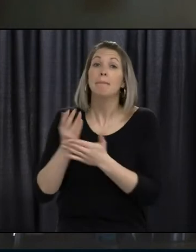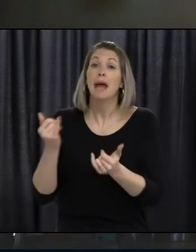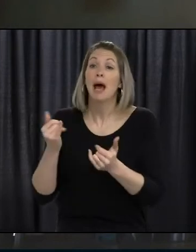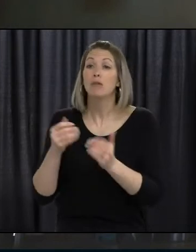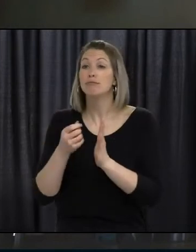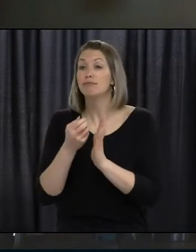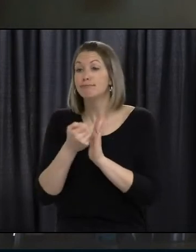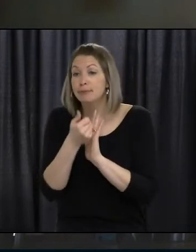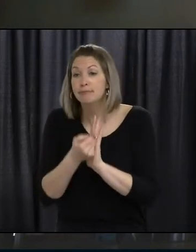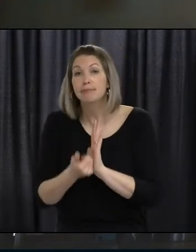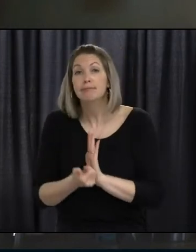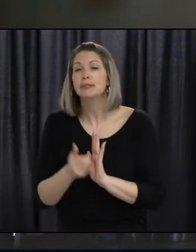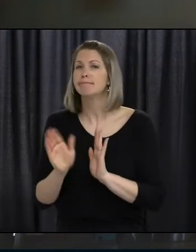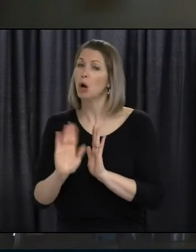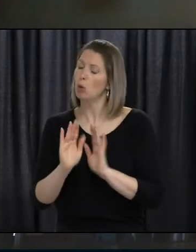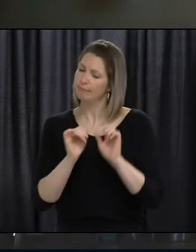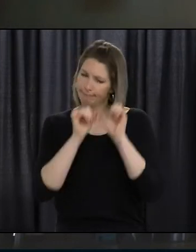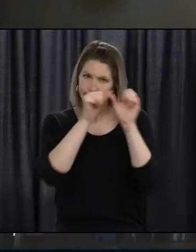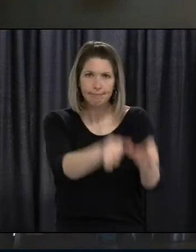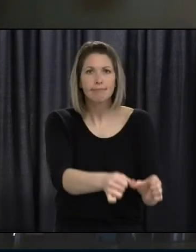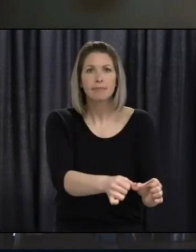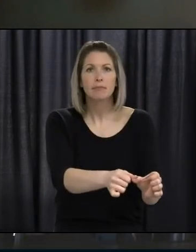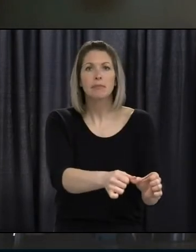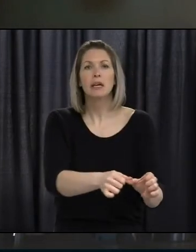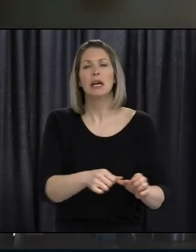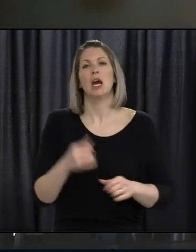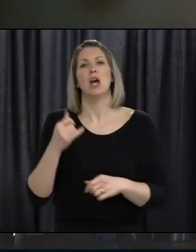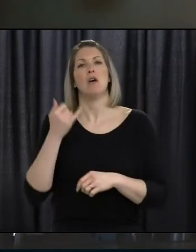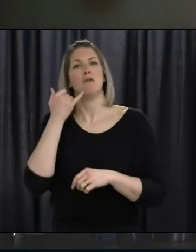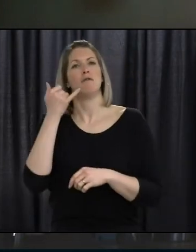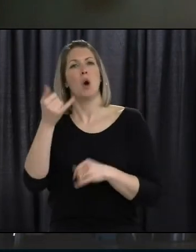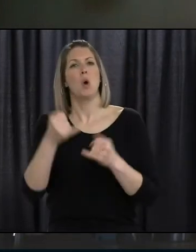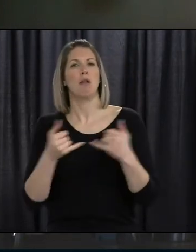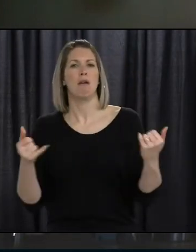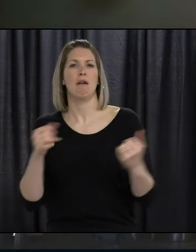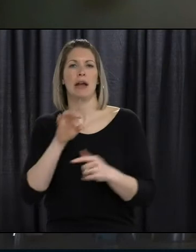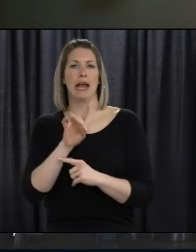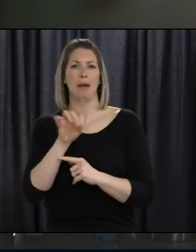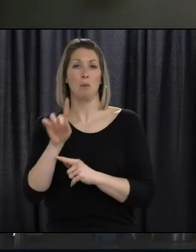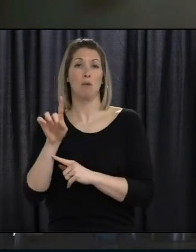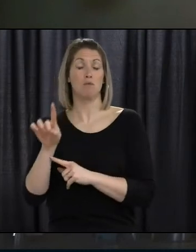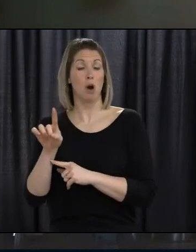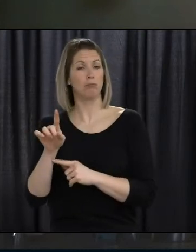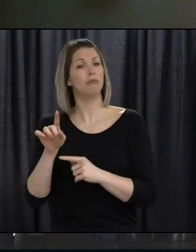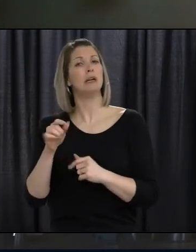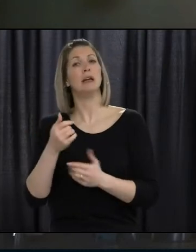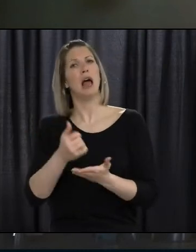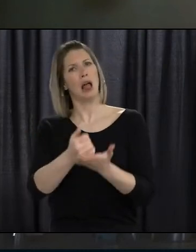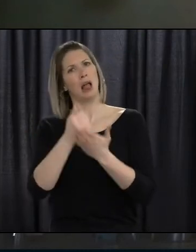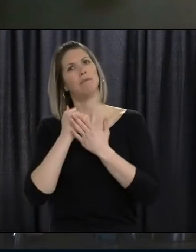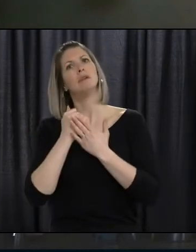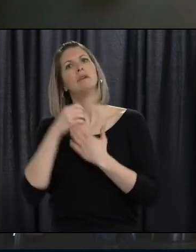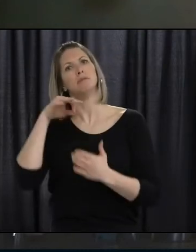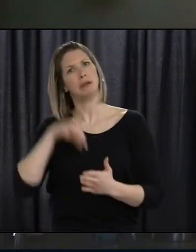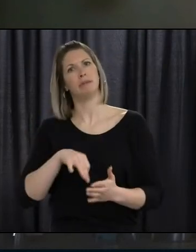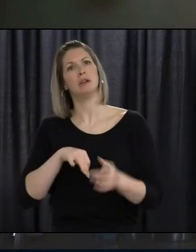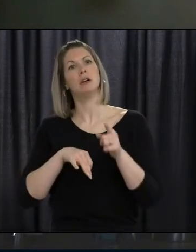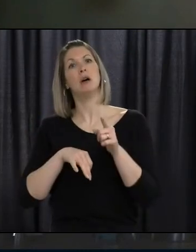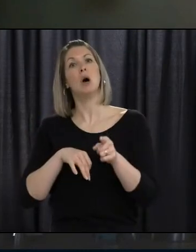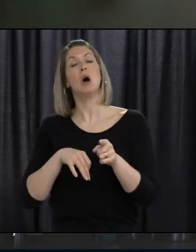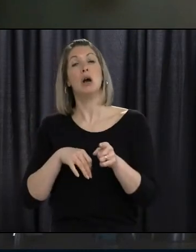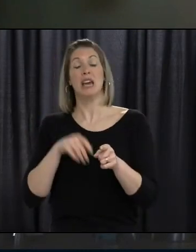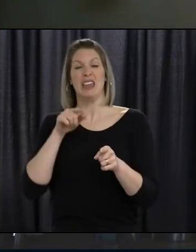used extensively during the COVID crisis to provide additional information, but it is there also and was founded to